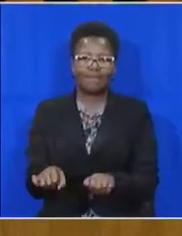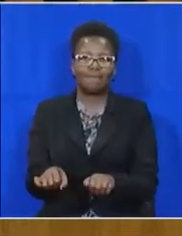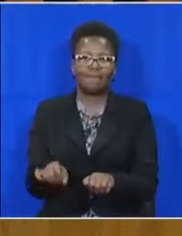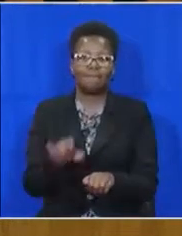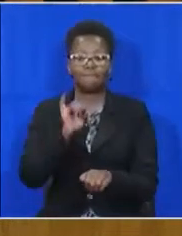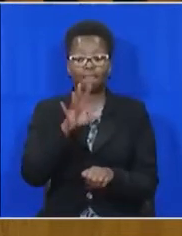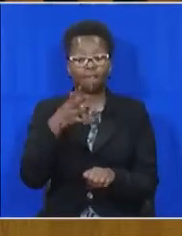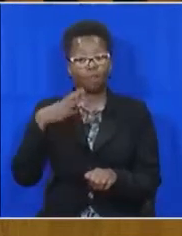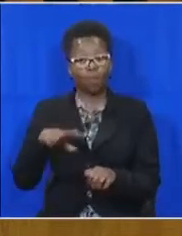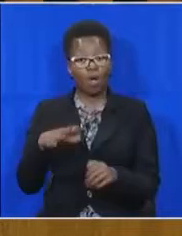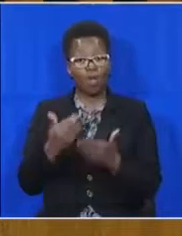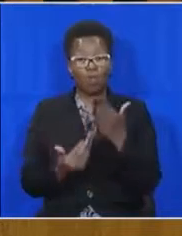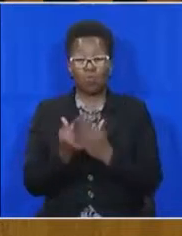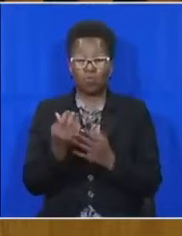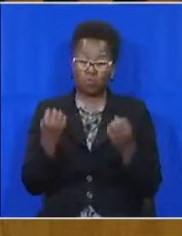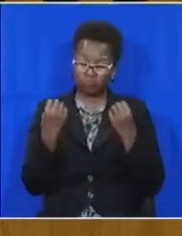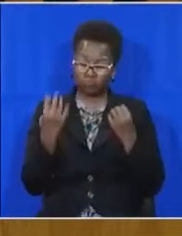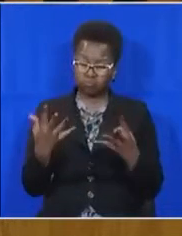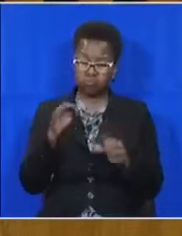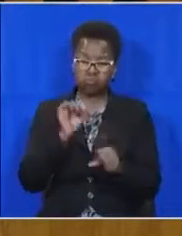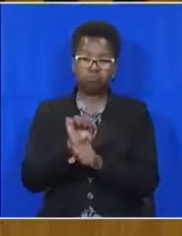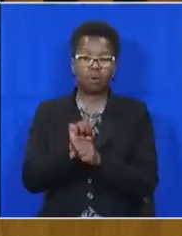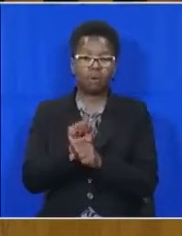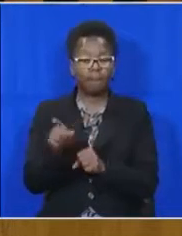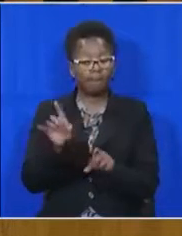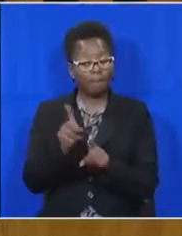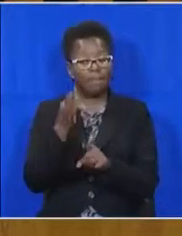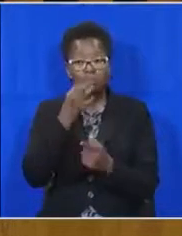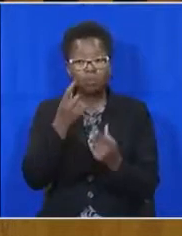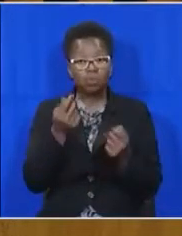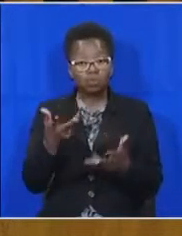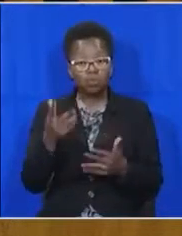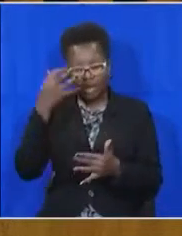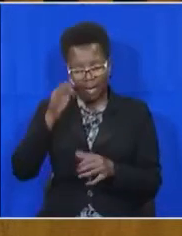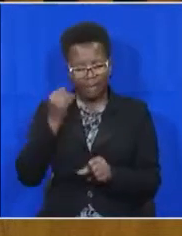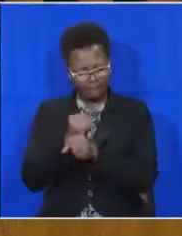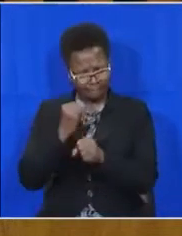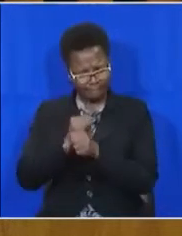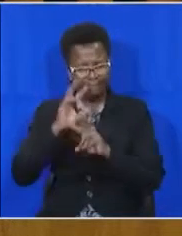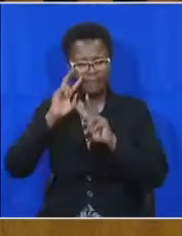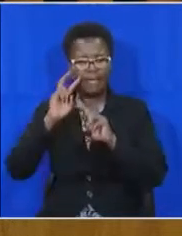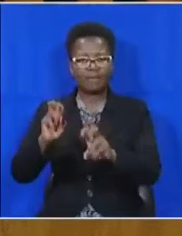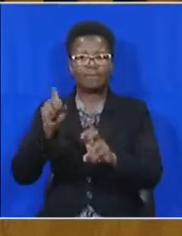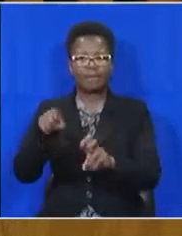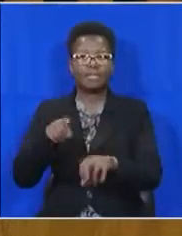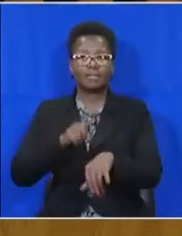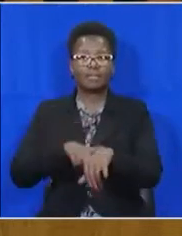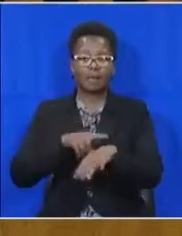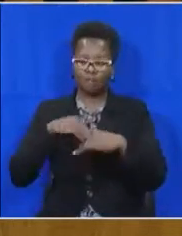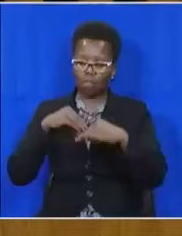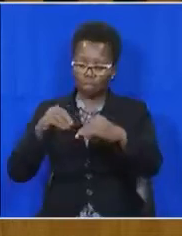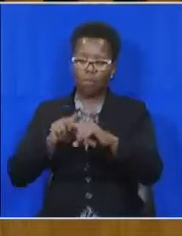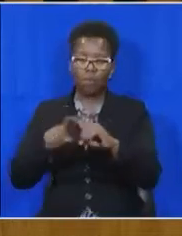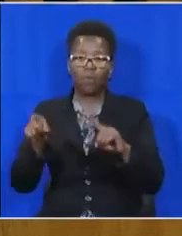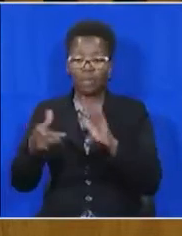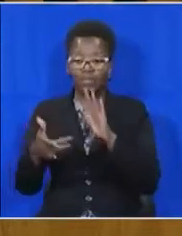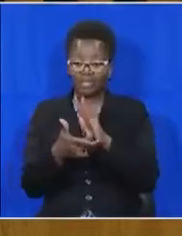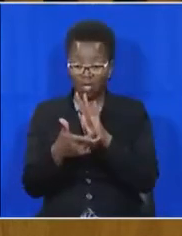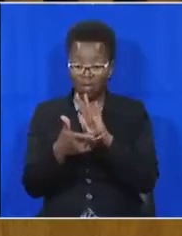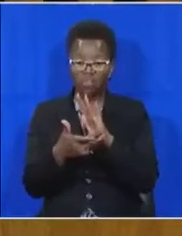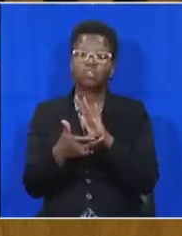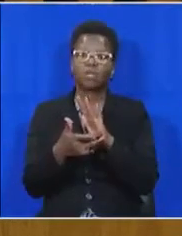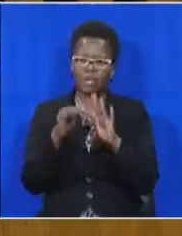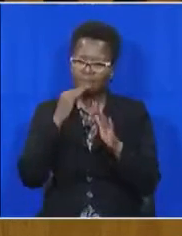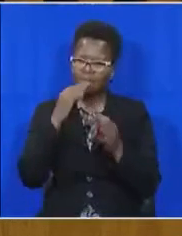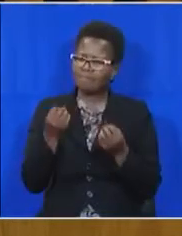of thousands of new jobs, as have been promised, this government should investigate it speedily. There should be no delay in exploiting a technology that could pull millions